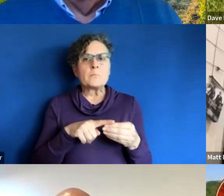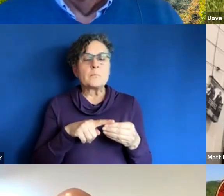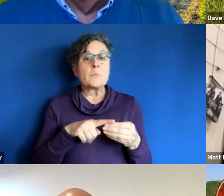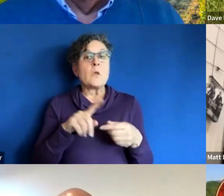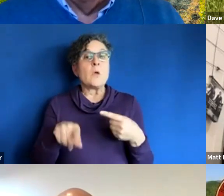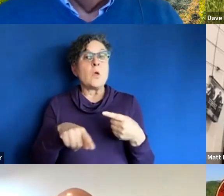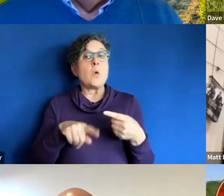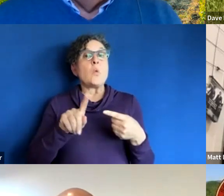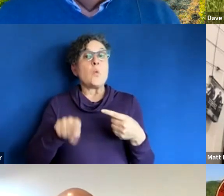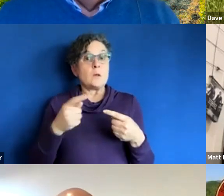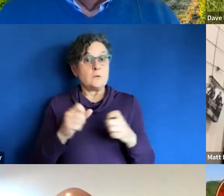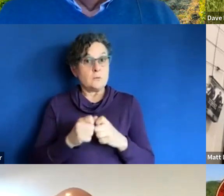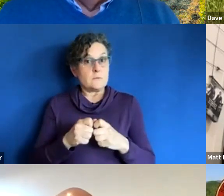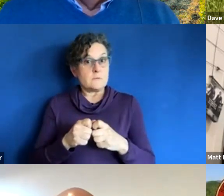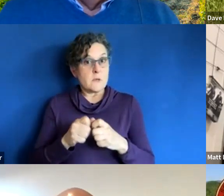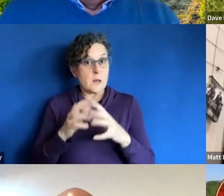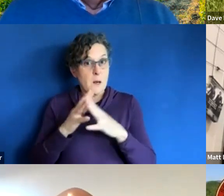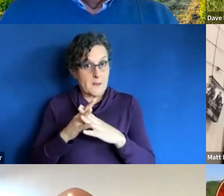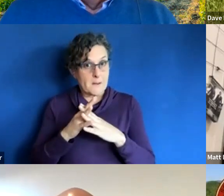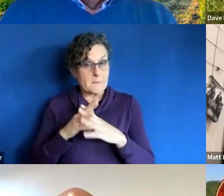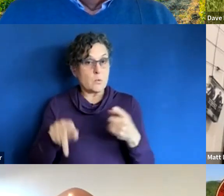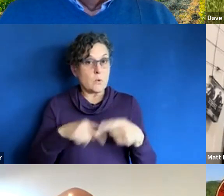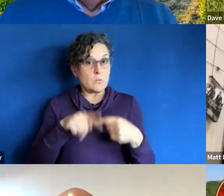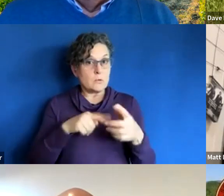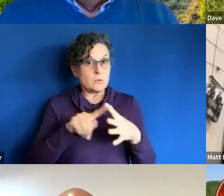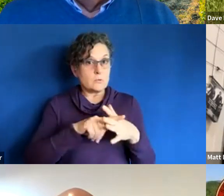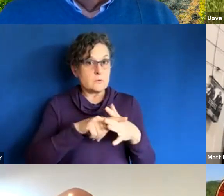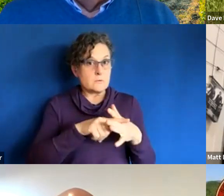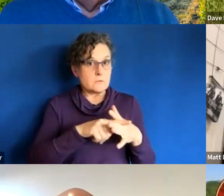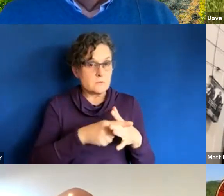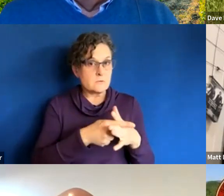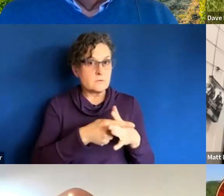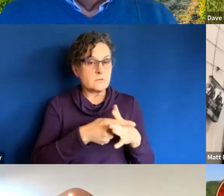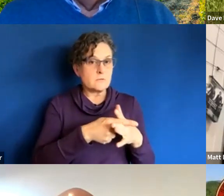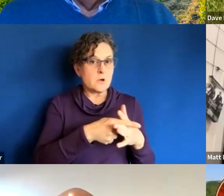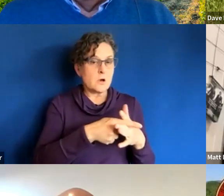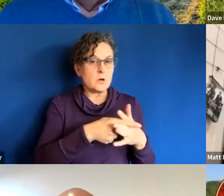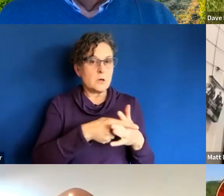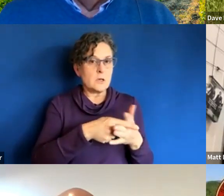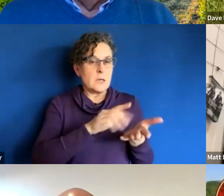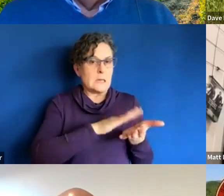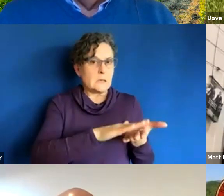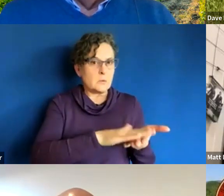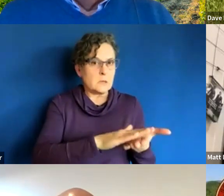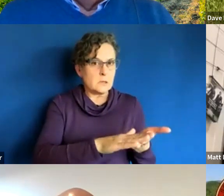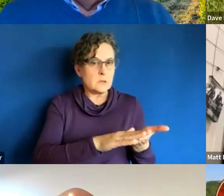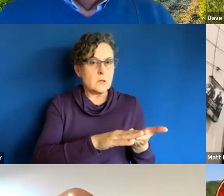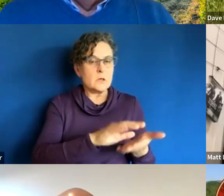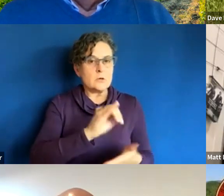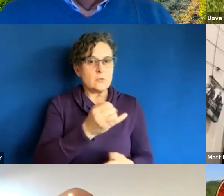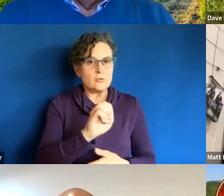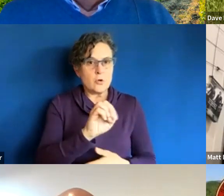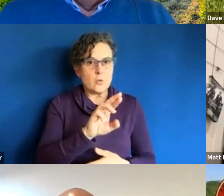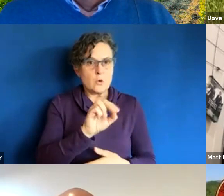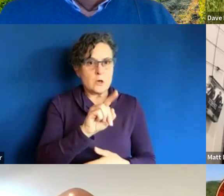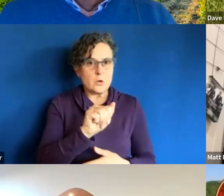Joe Rodota Trail. Rita asks in particular, when are you going to take the fences down from the trail? They